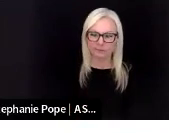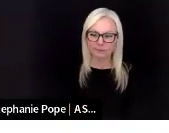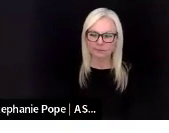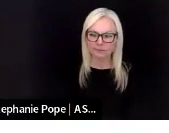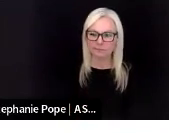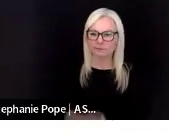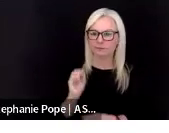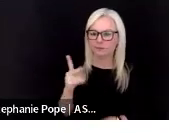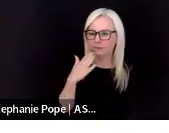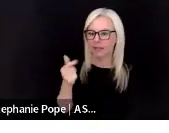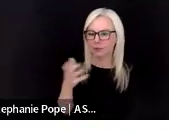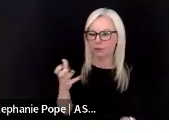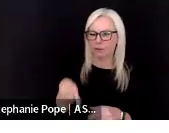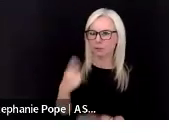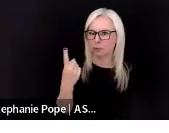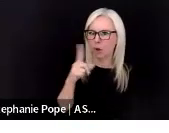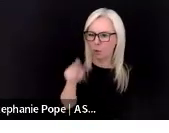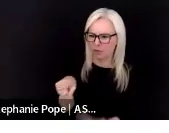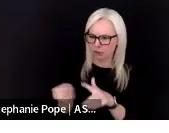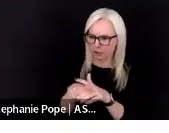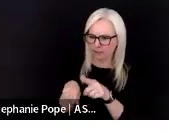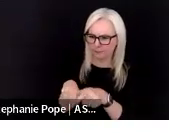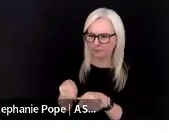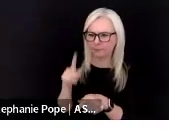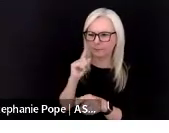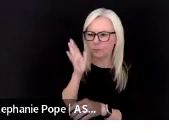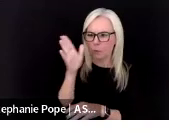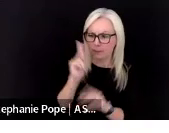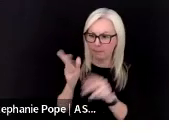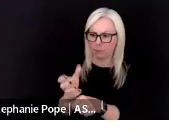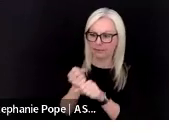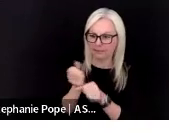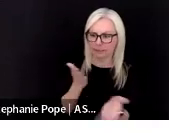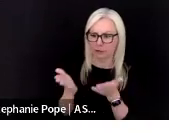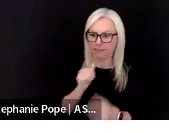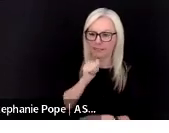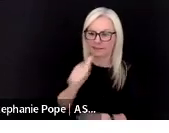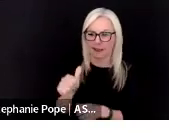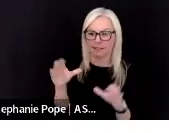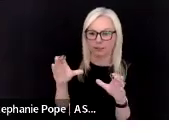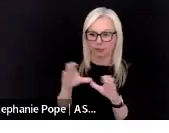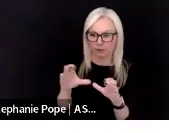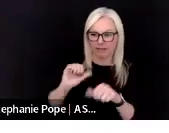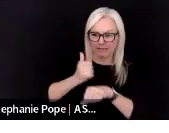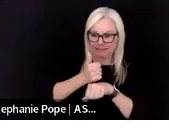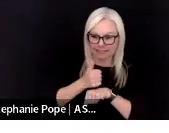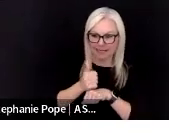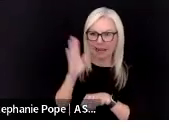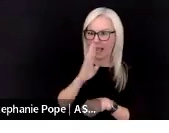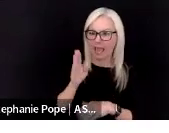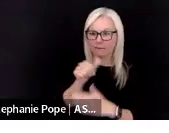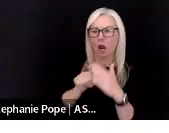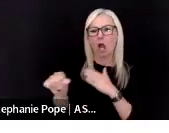Denise, thank you. There was one question, and that is, will the people receiving services in non-certified settings ever fall under